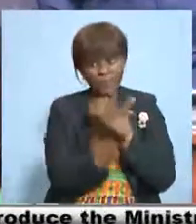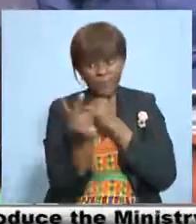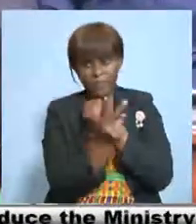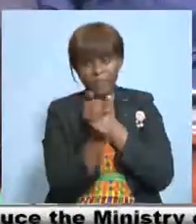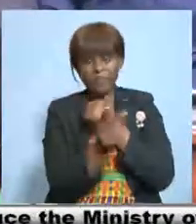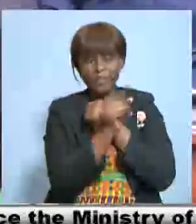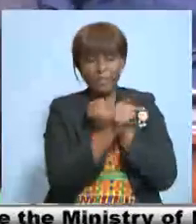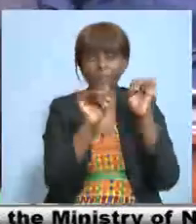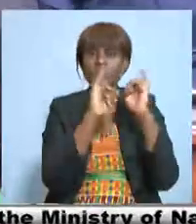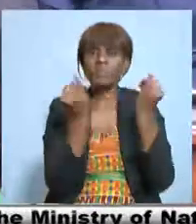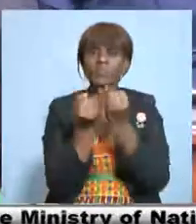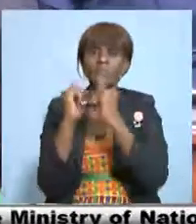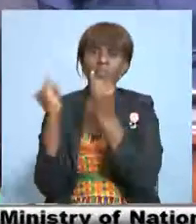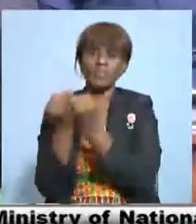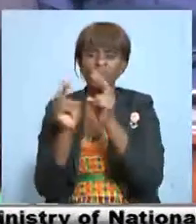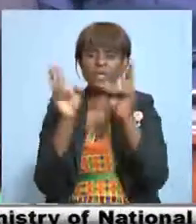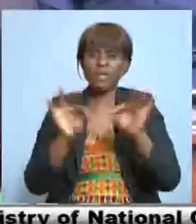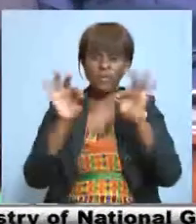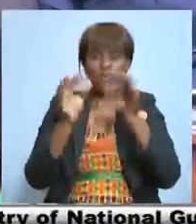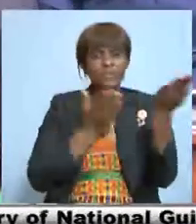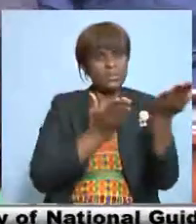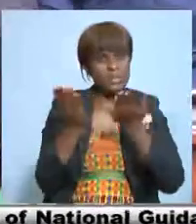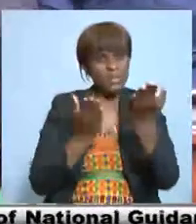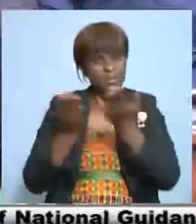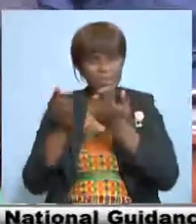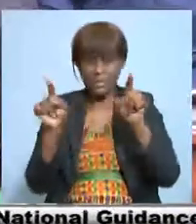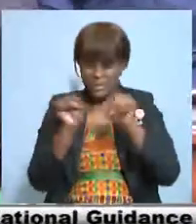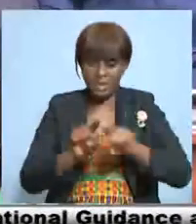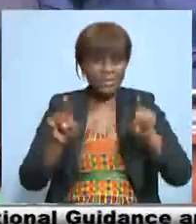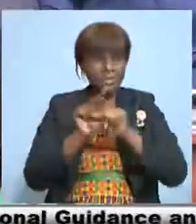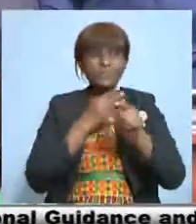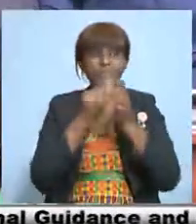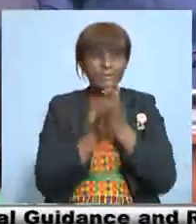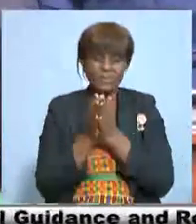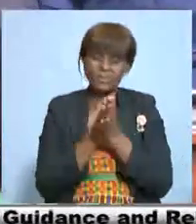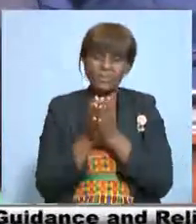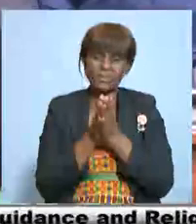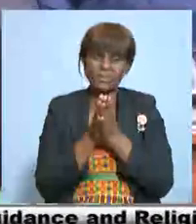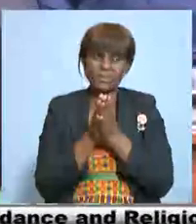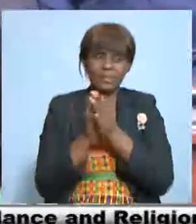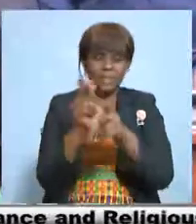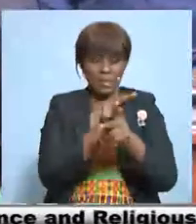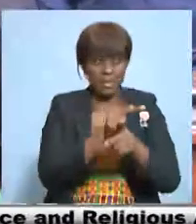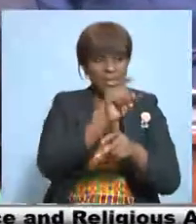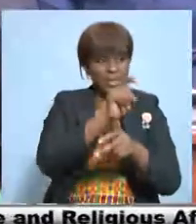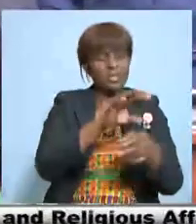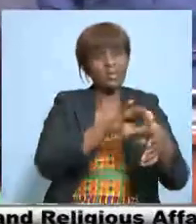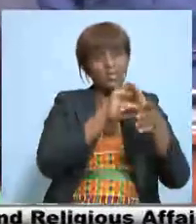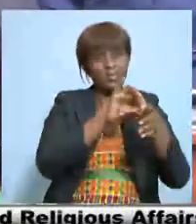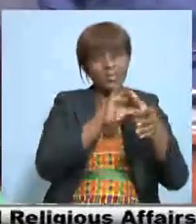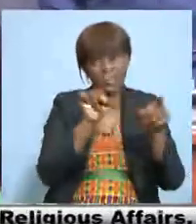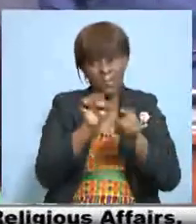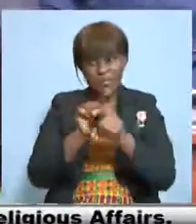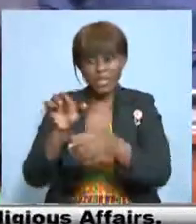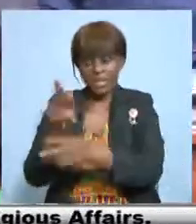two critical entities that serve the same common interest, taking care of the needs of the flesh,